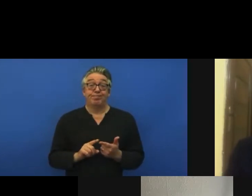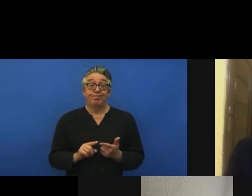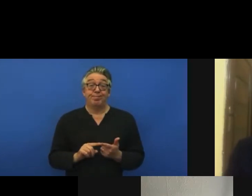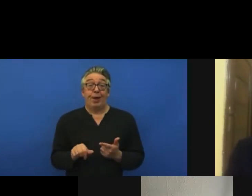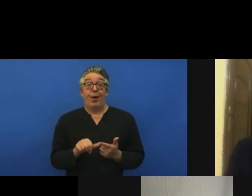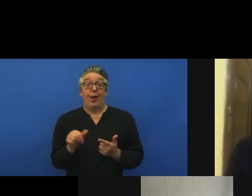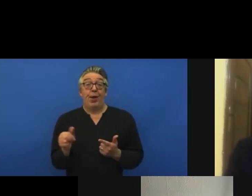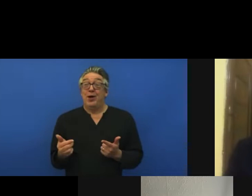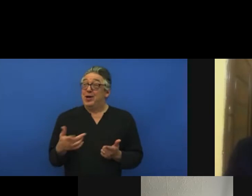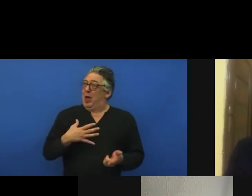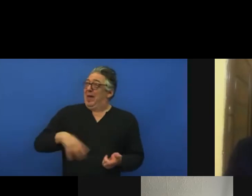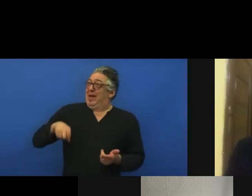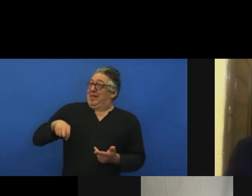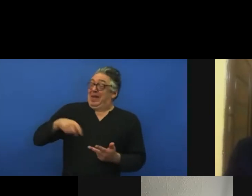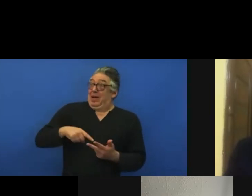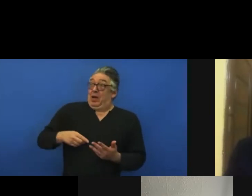threatening.